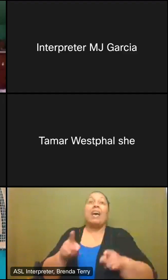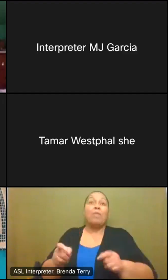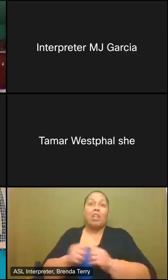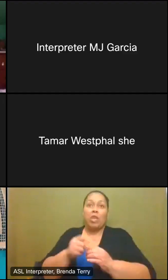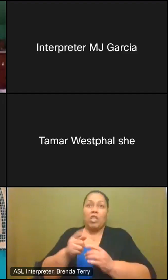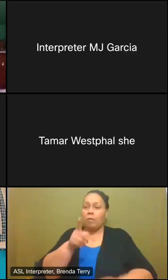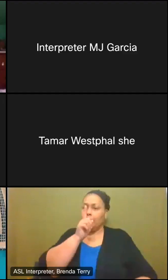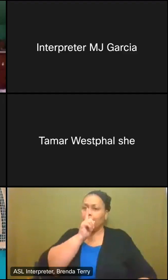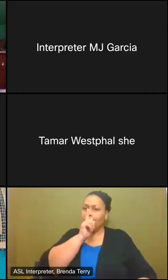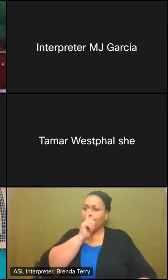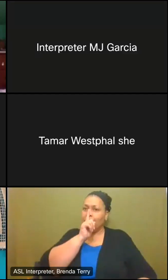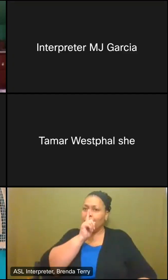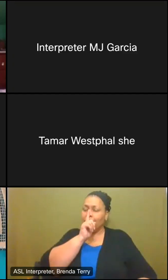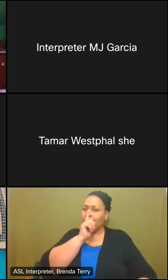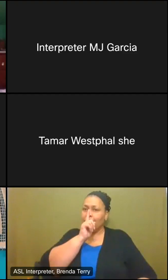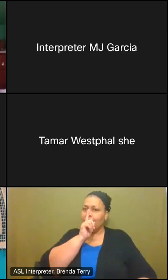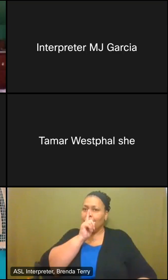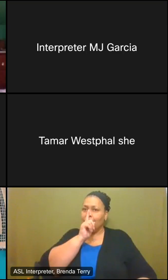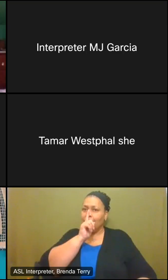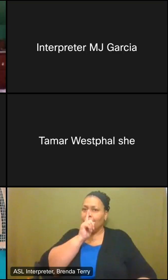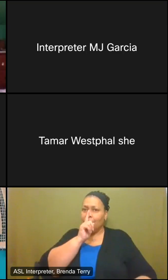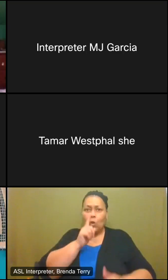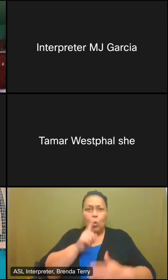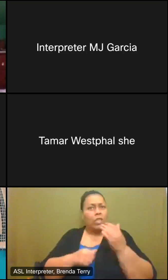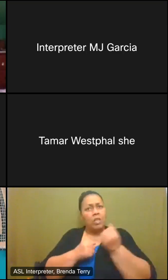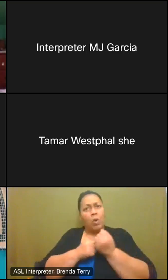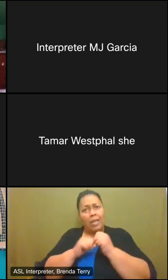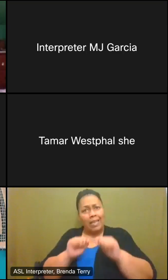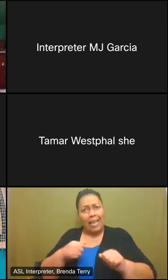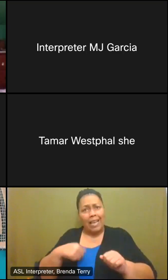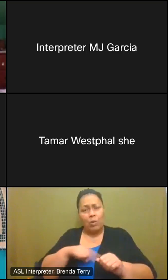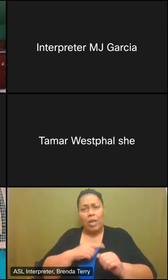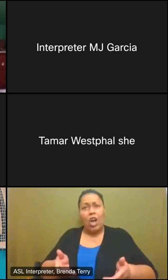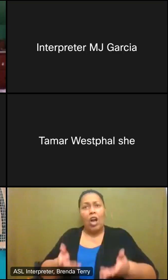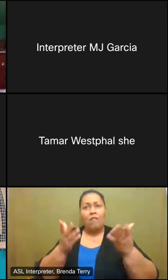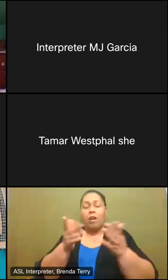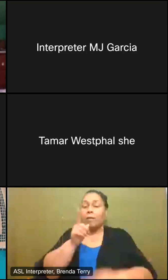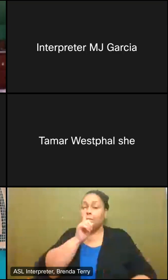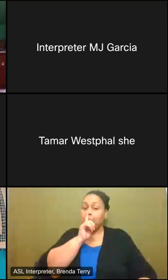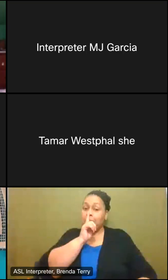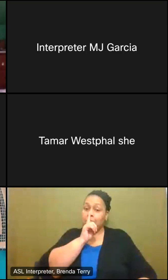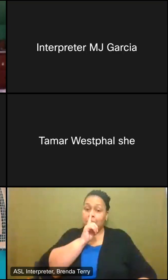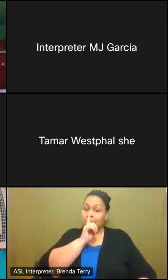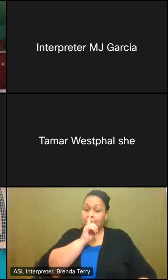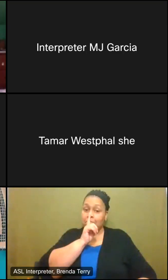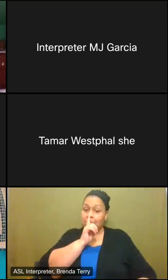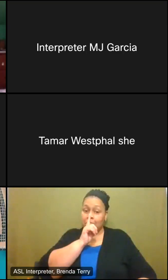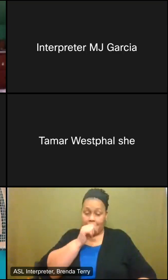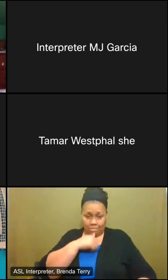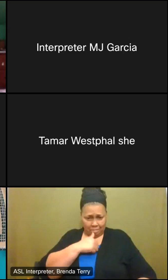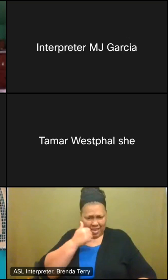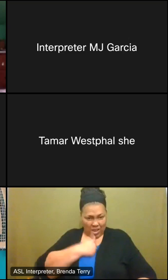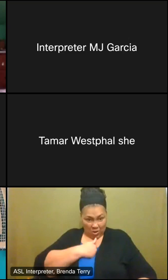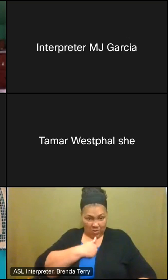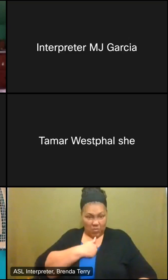you and or with you, and what supports can we offer. And I went to therapy on my own,